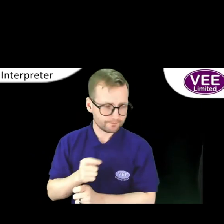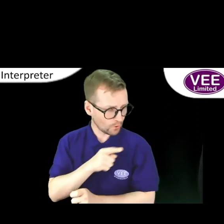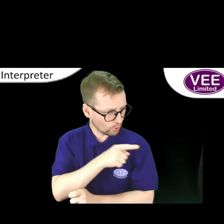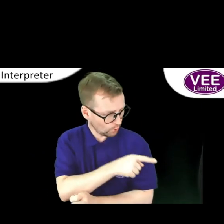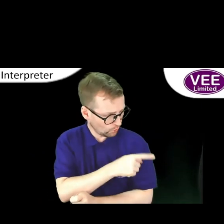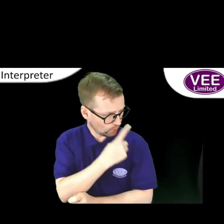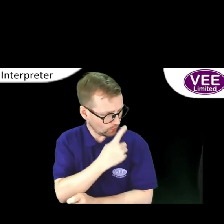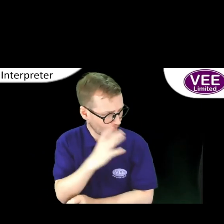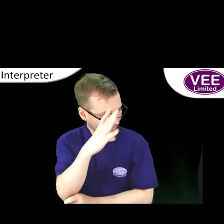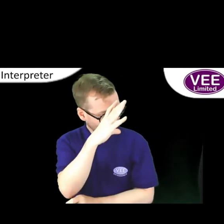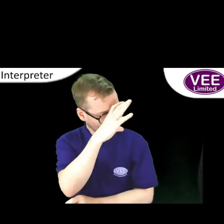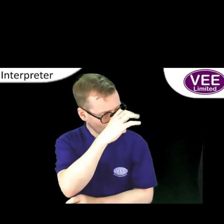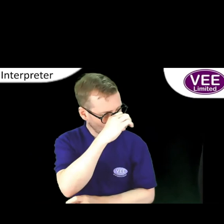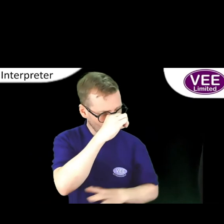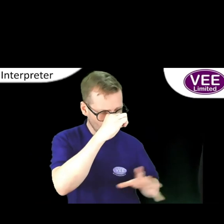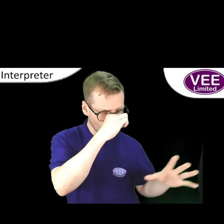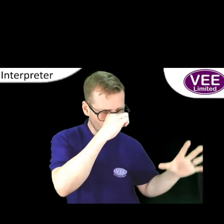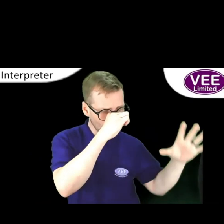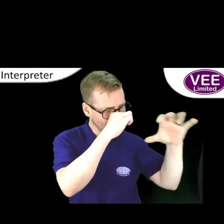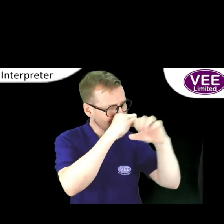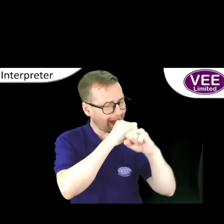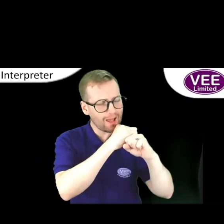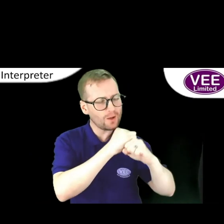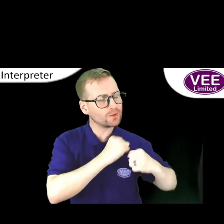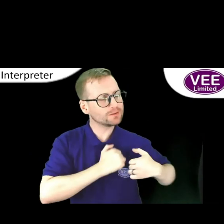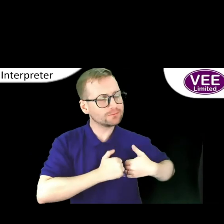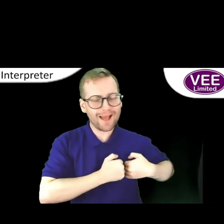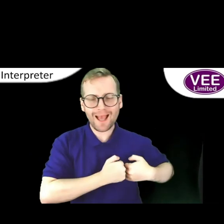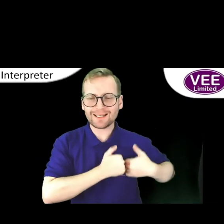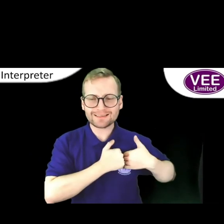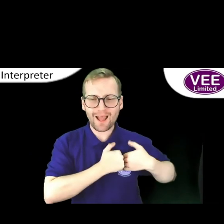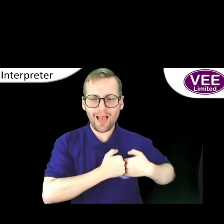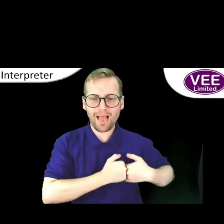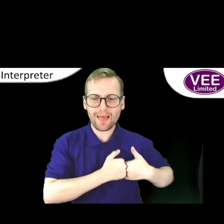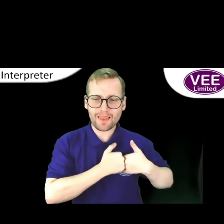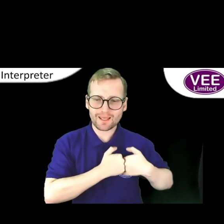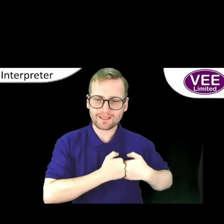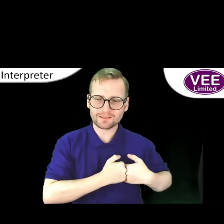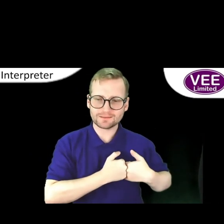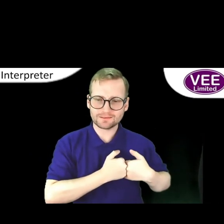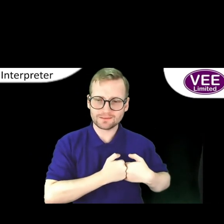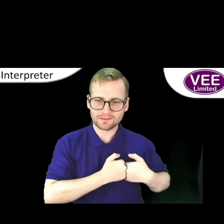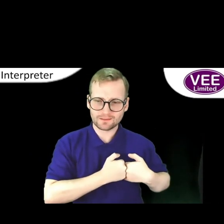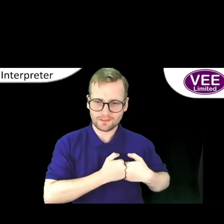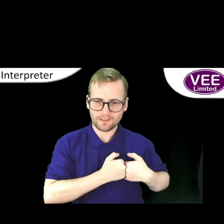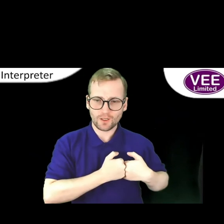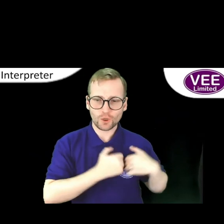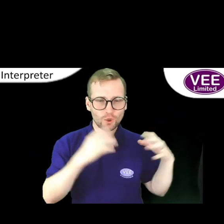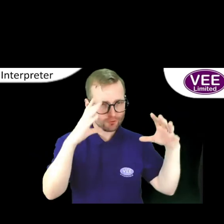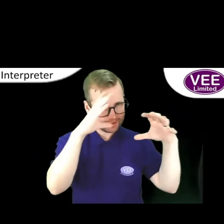So you can curry doon, my darling.